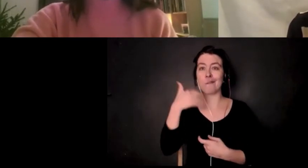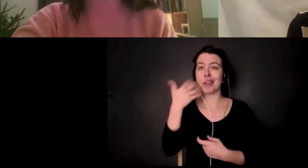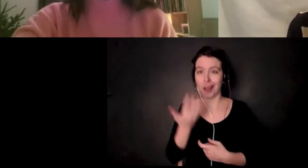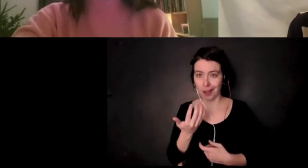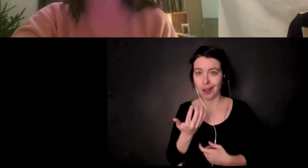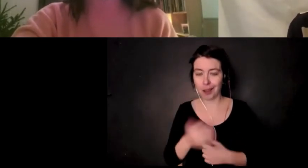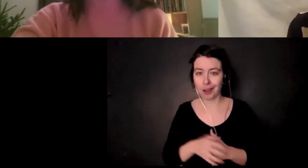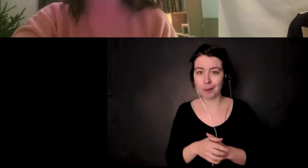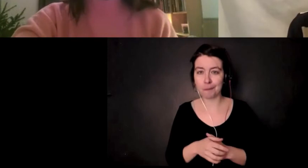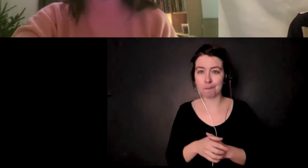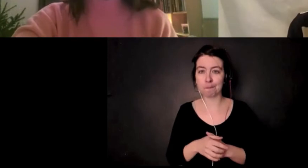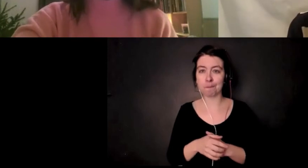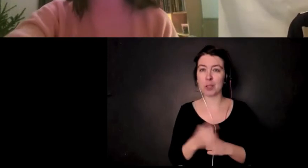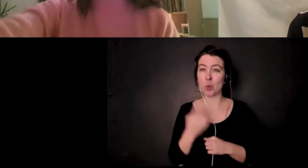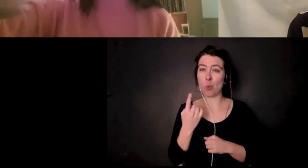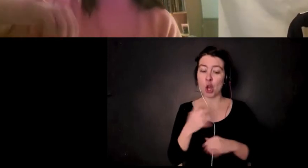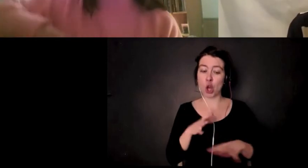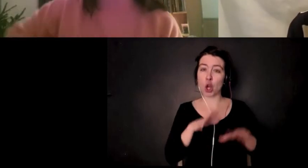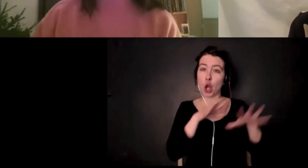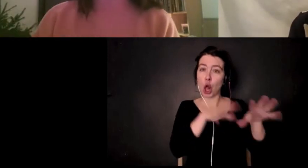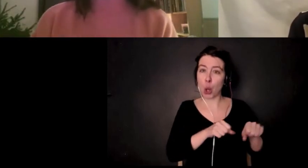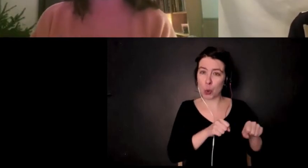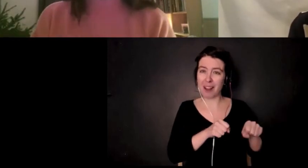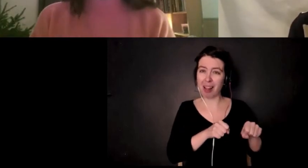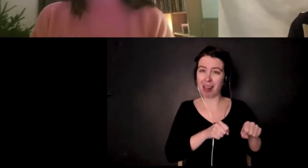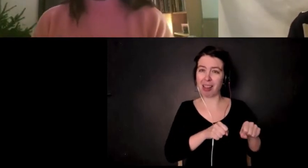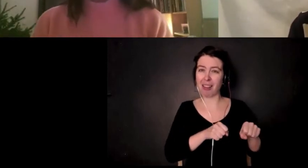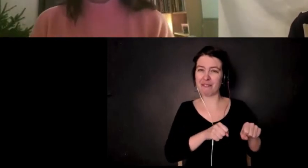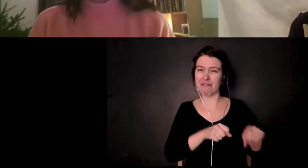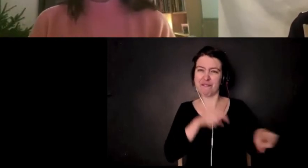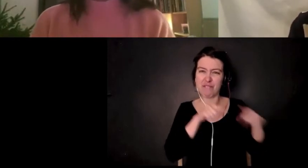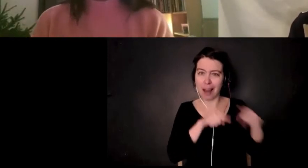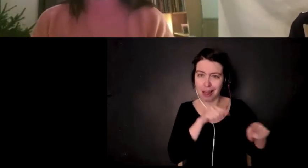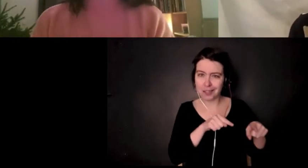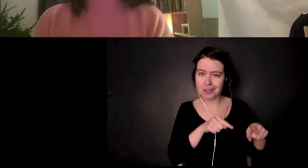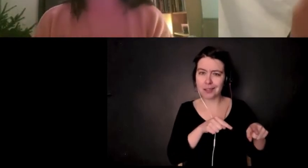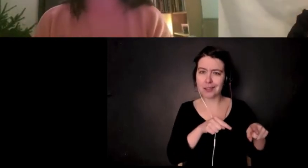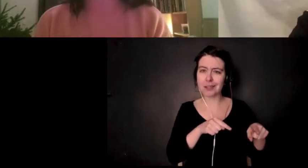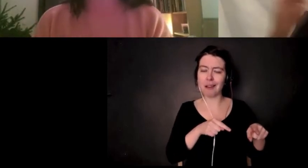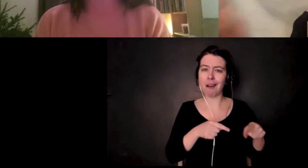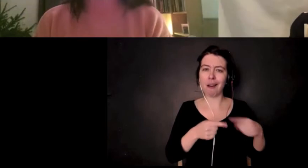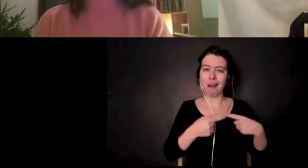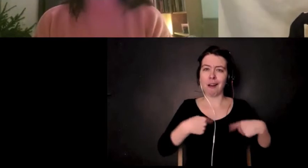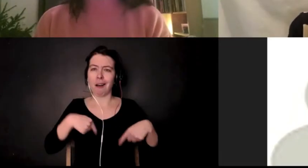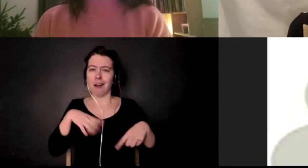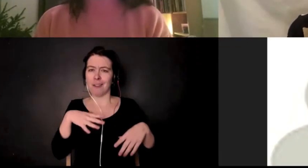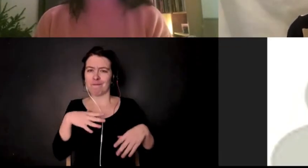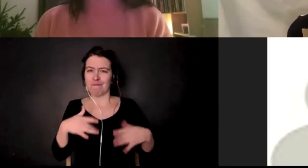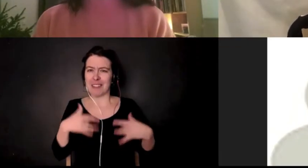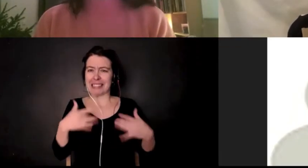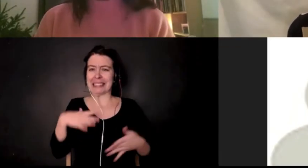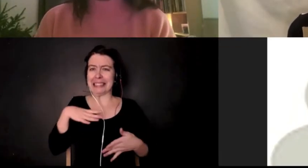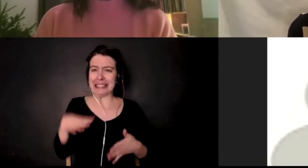all face, is that this need for certainty and a need for a clear arc of